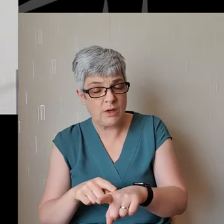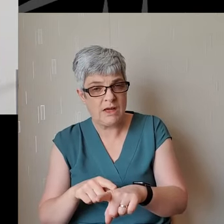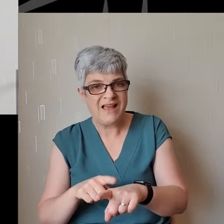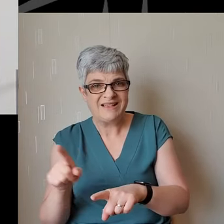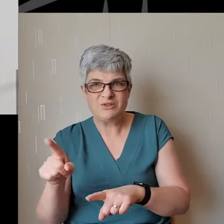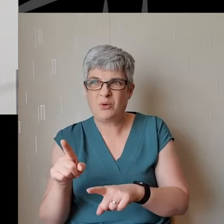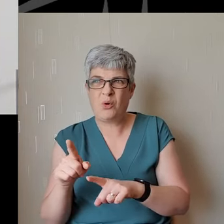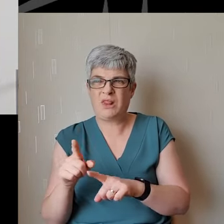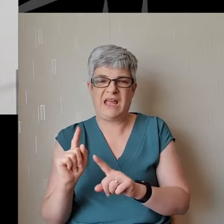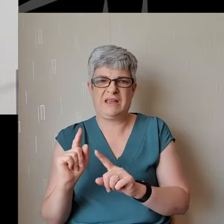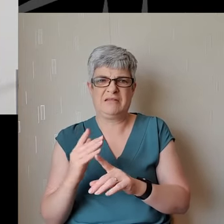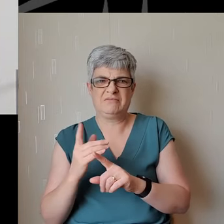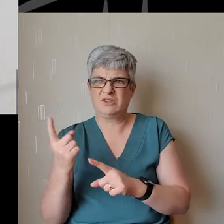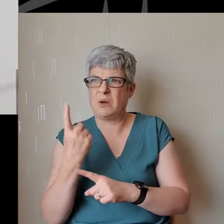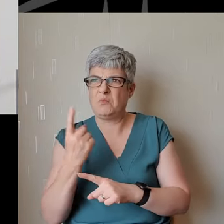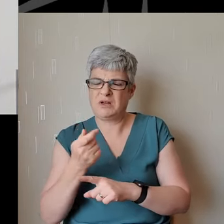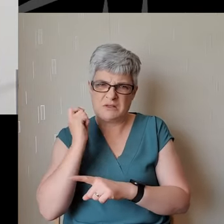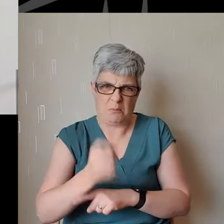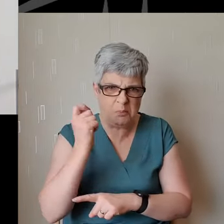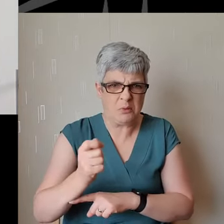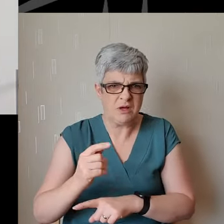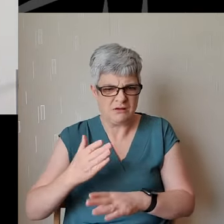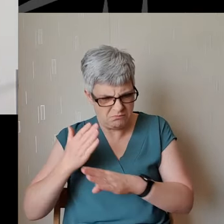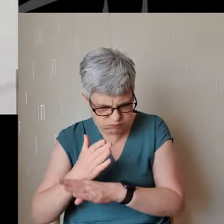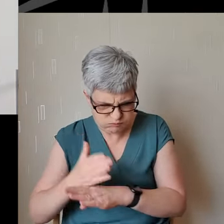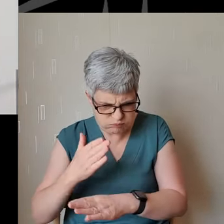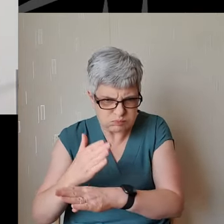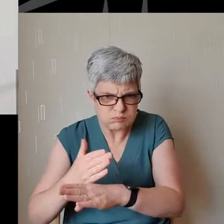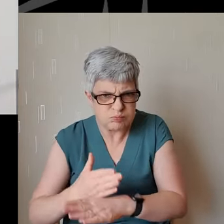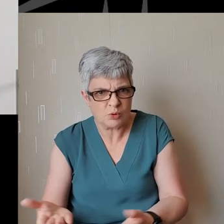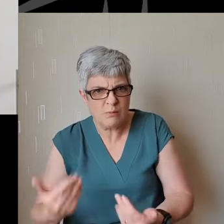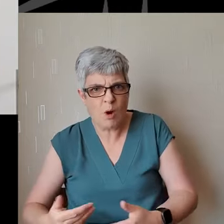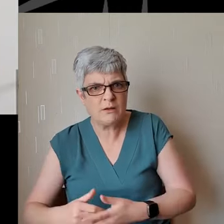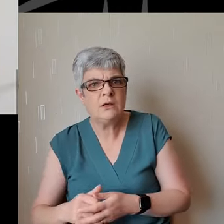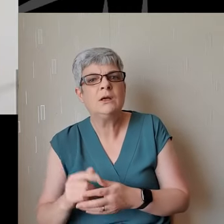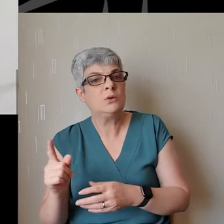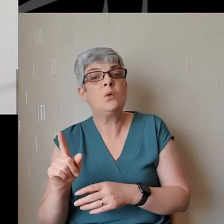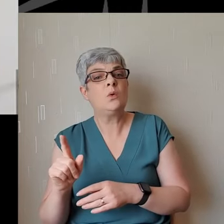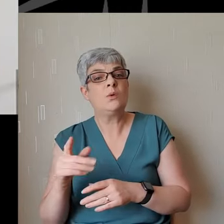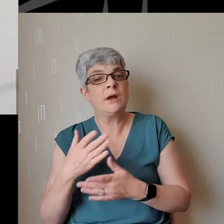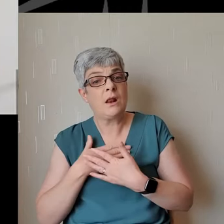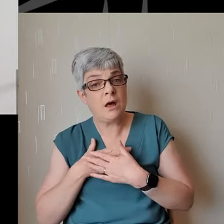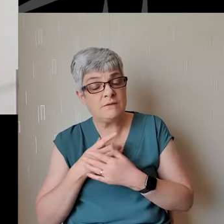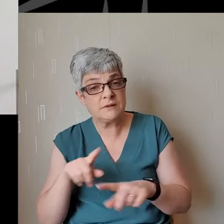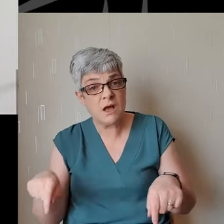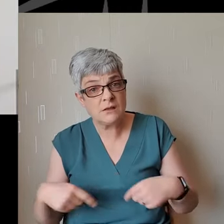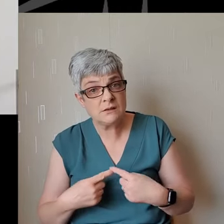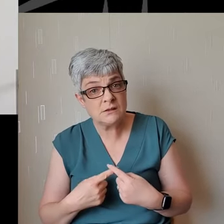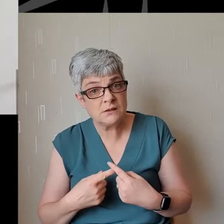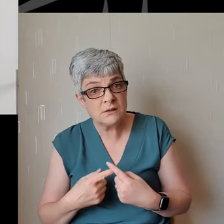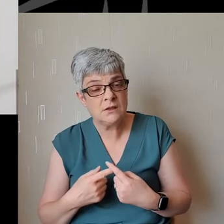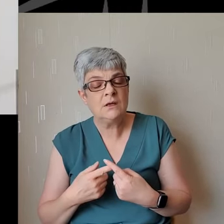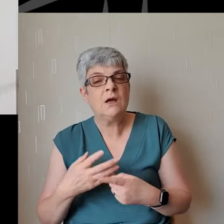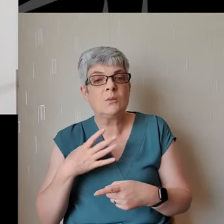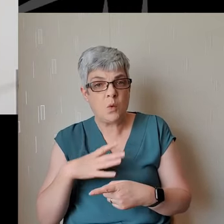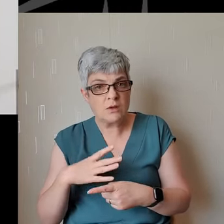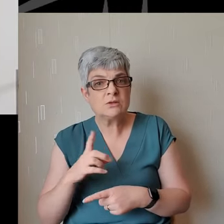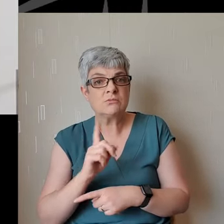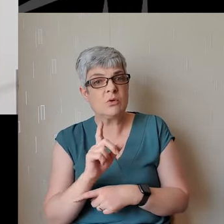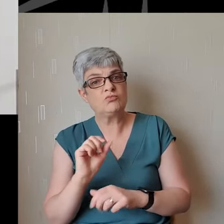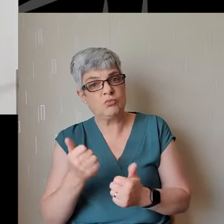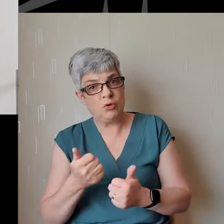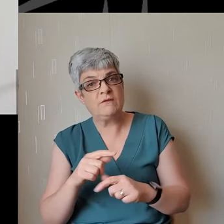sadistic taskmaster, but one who deeply loves us and wants not only what is good for